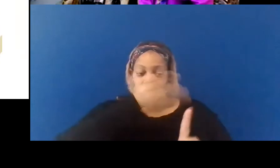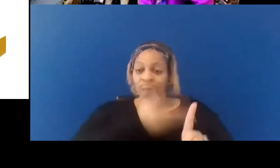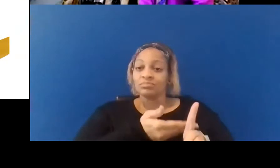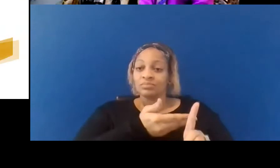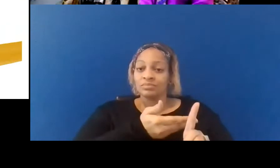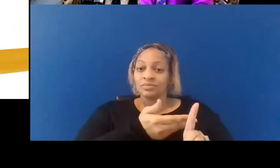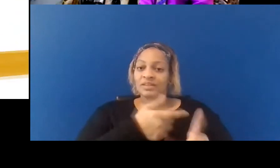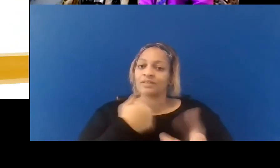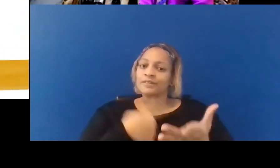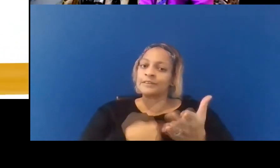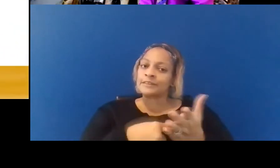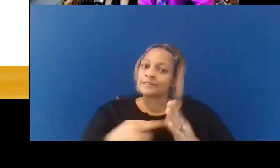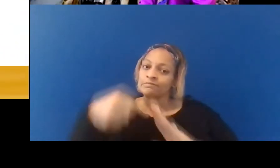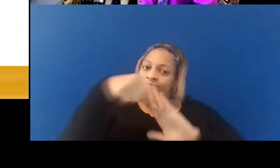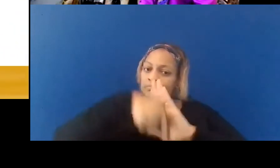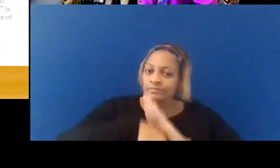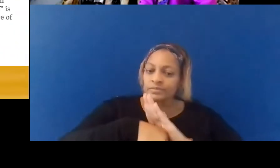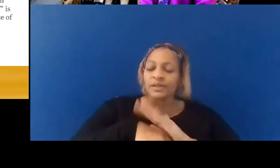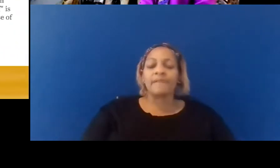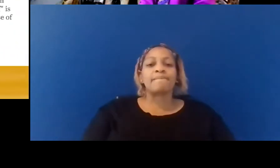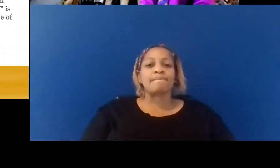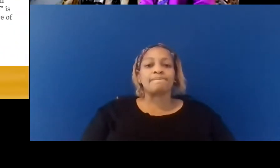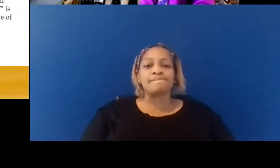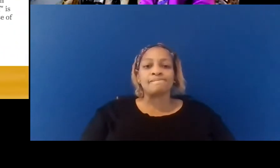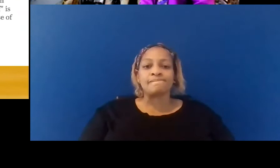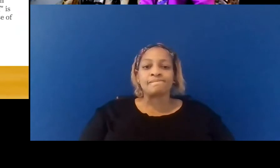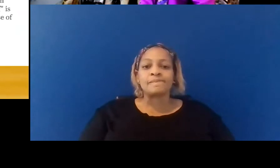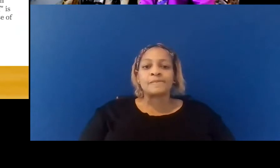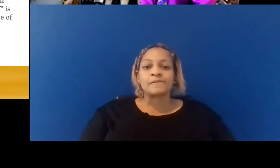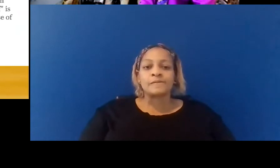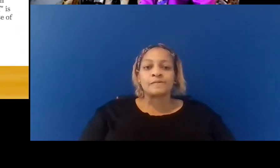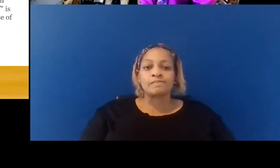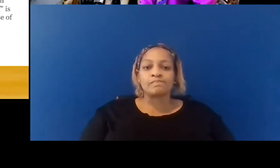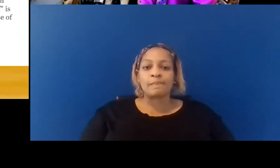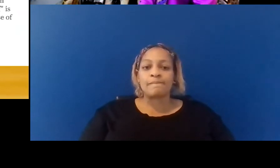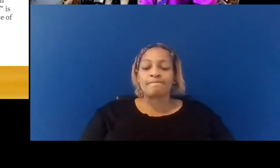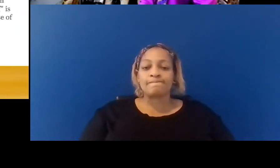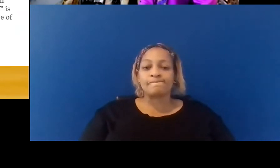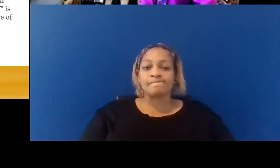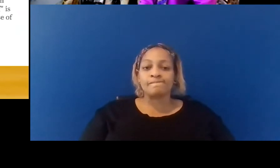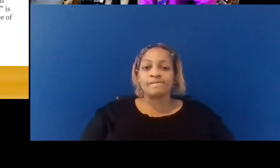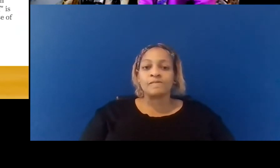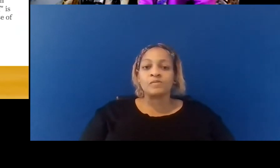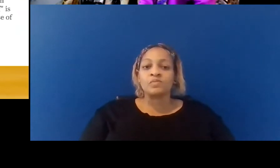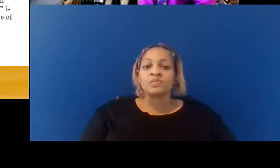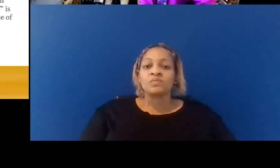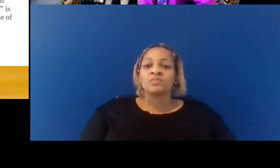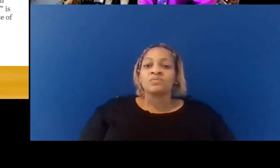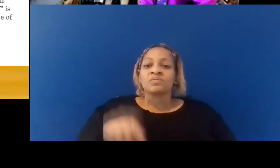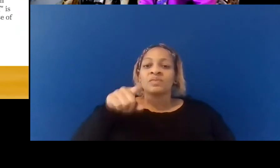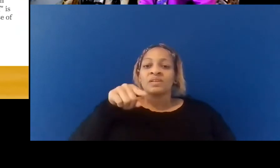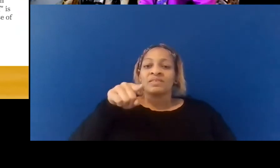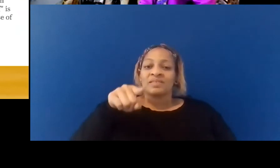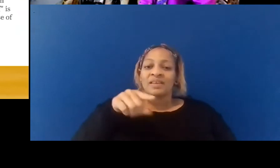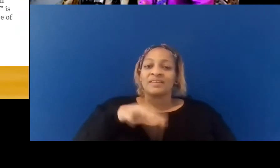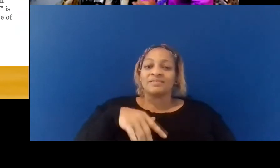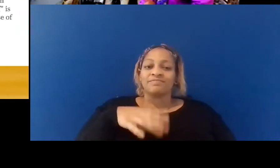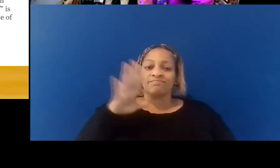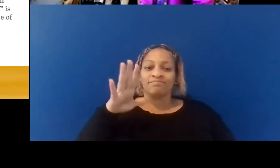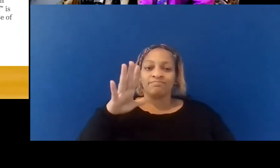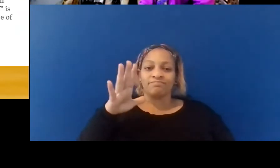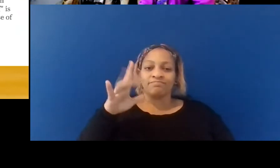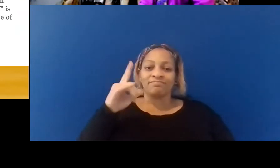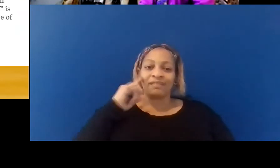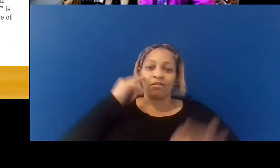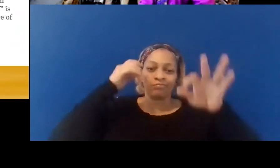Let's talk a little bit more about this thing called appreciation. The etymology of appreciate, I'm not going to